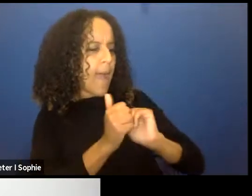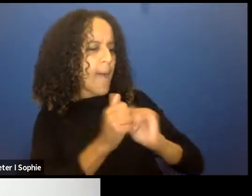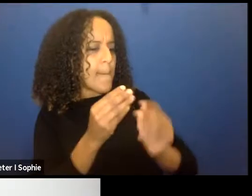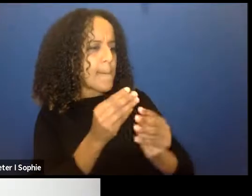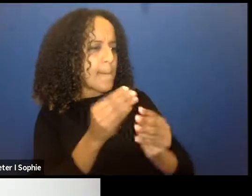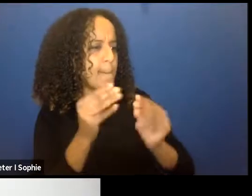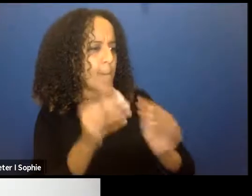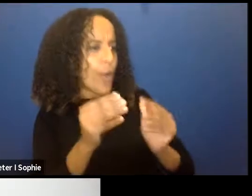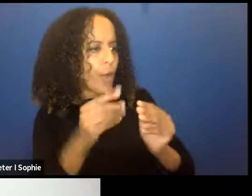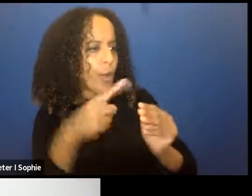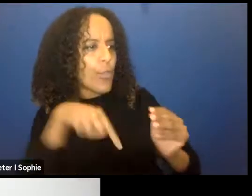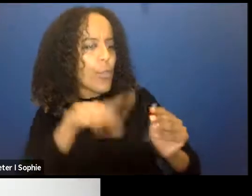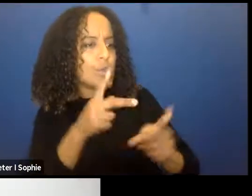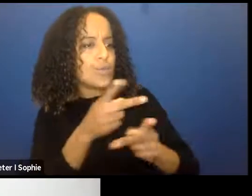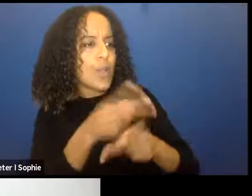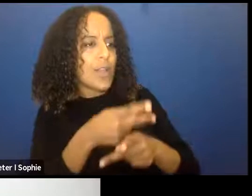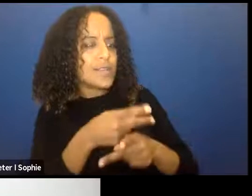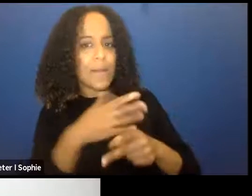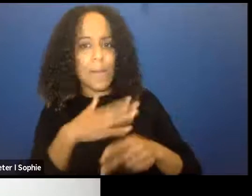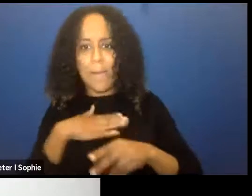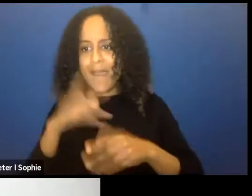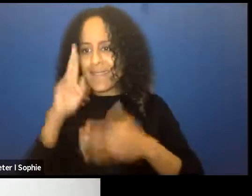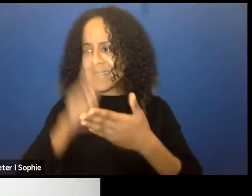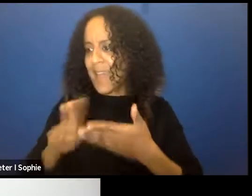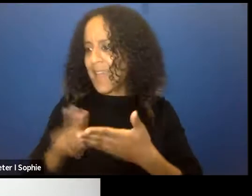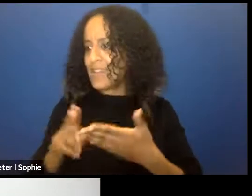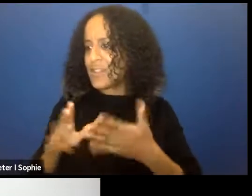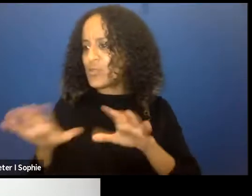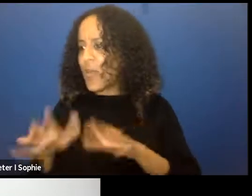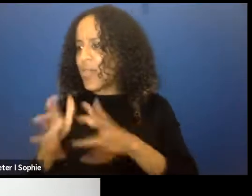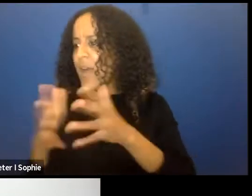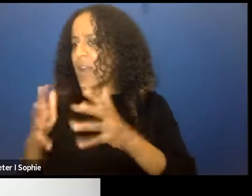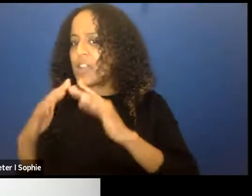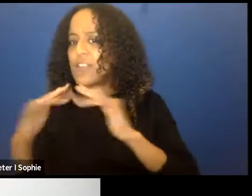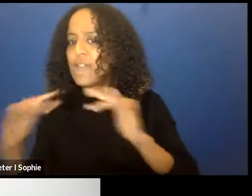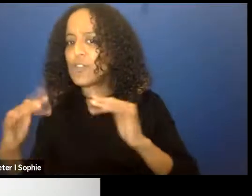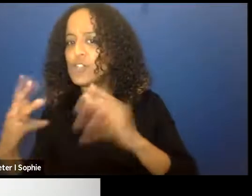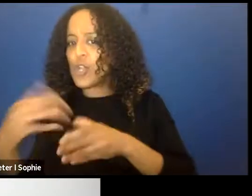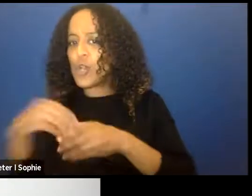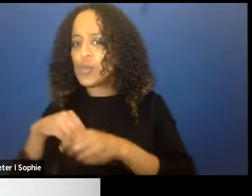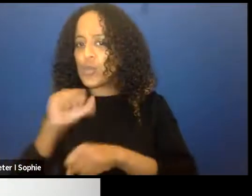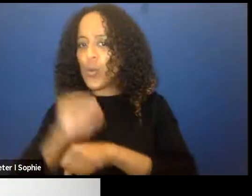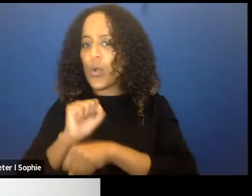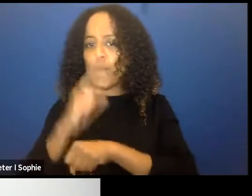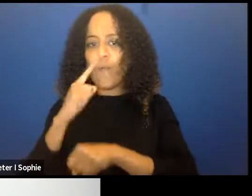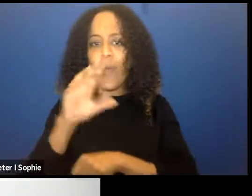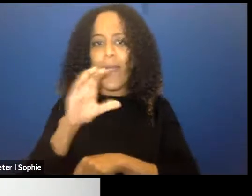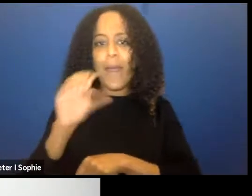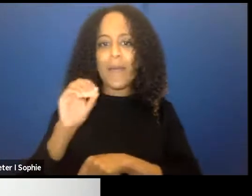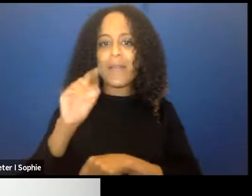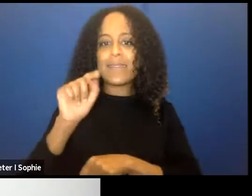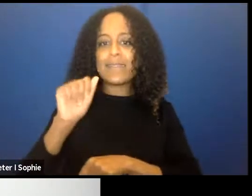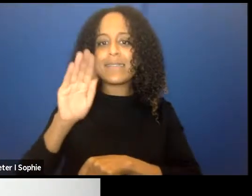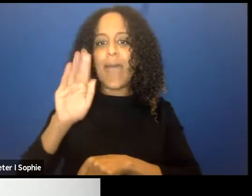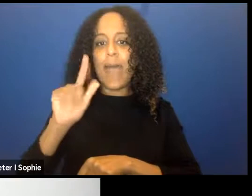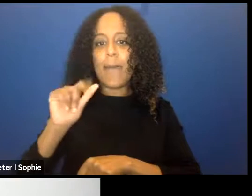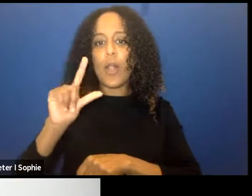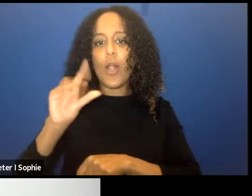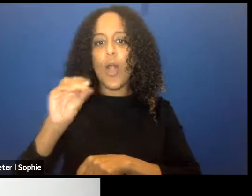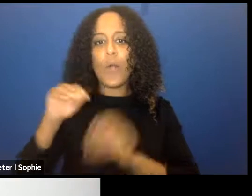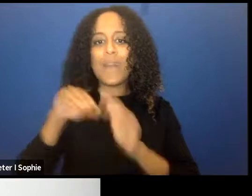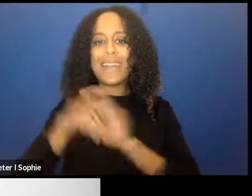And off the side of my desk was doing a lot of diversity and inclusion work for a company called Tableau based in